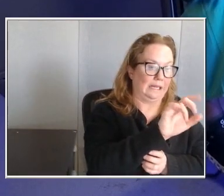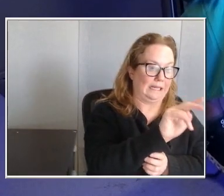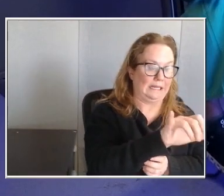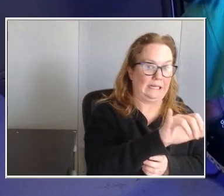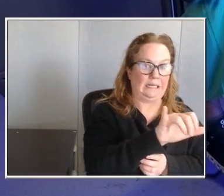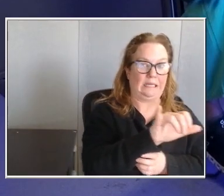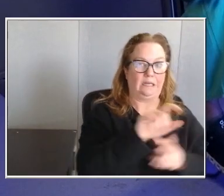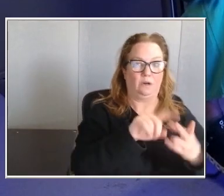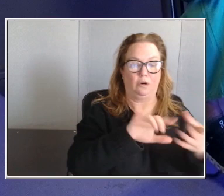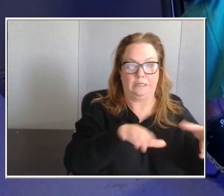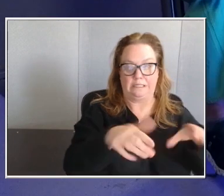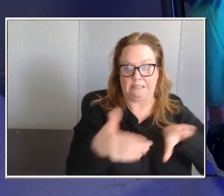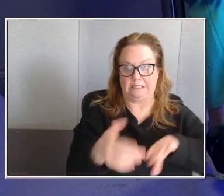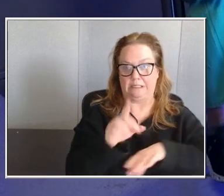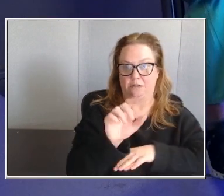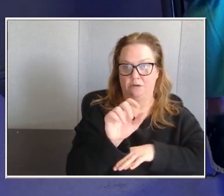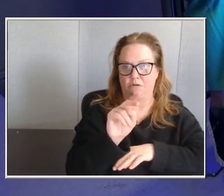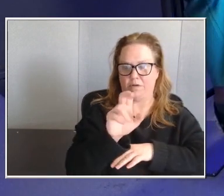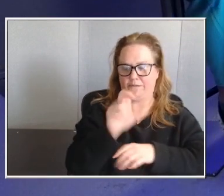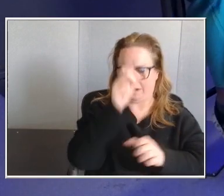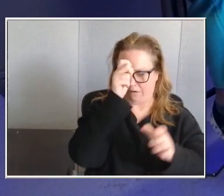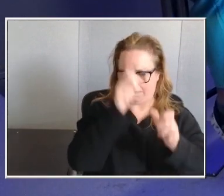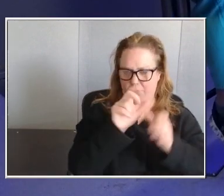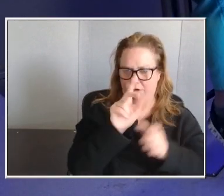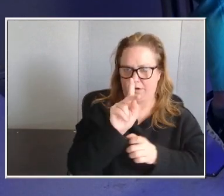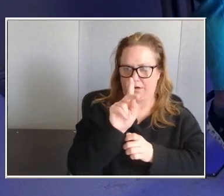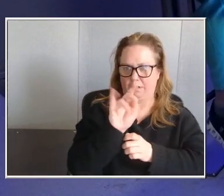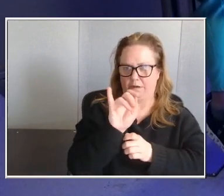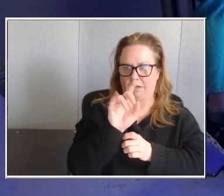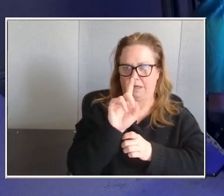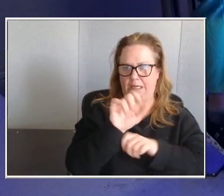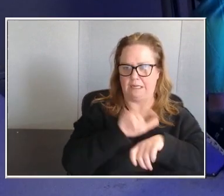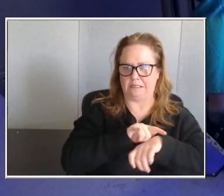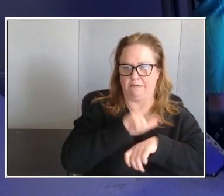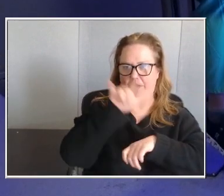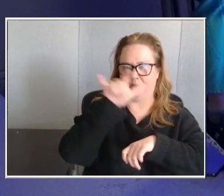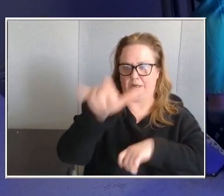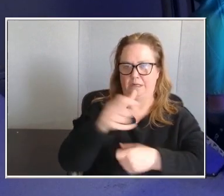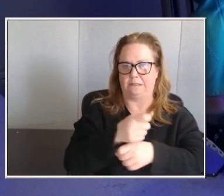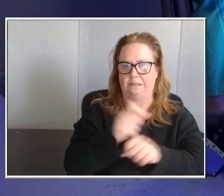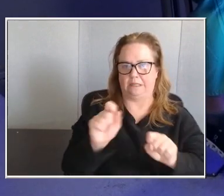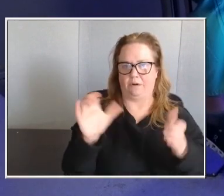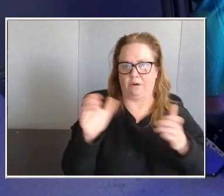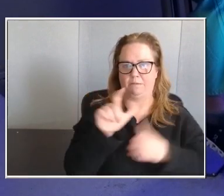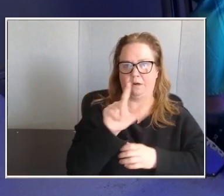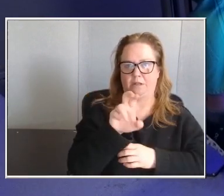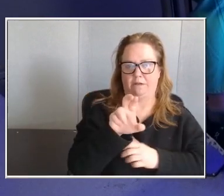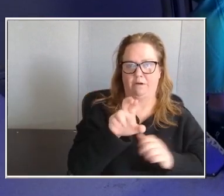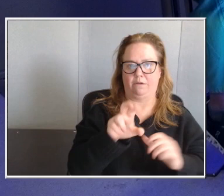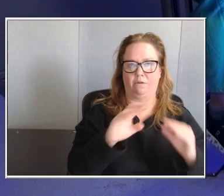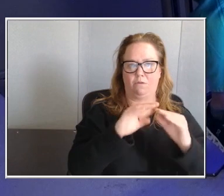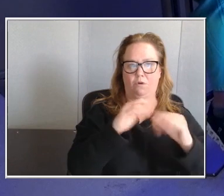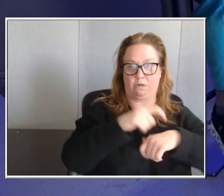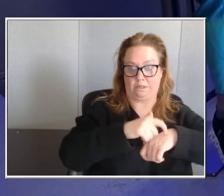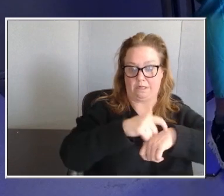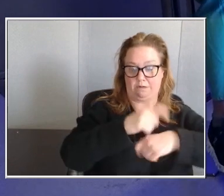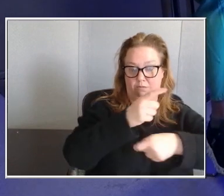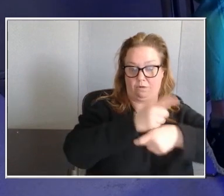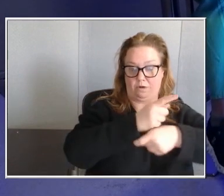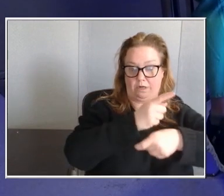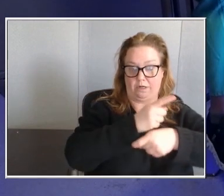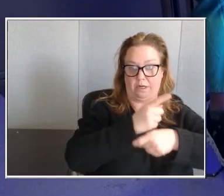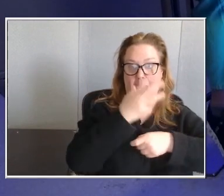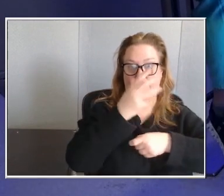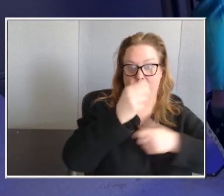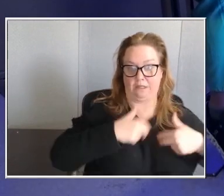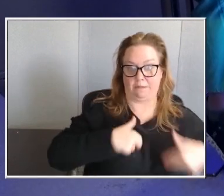donor, if I remember right, kidneys can travel a lot further, a lot safer than livers can for a lot longer. Is outside of the body. Still